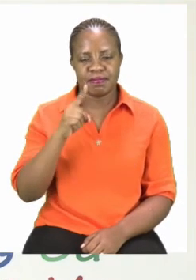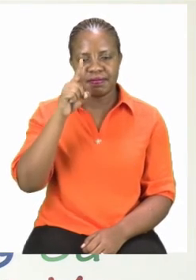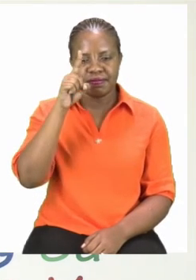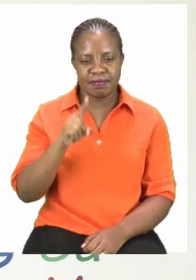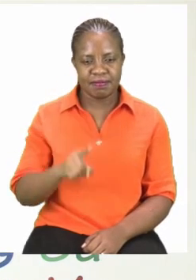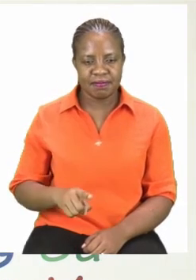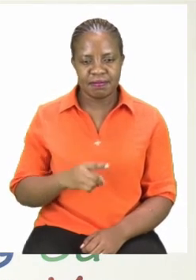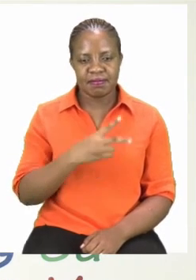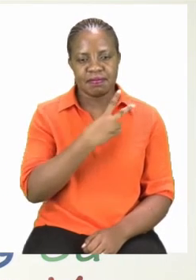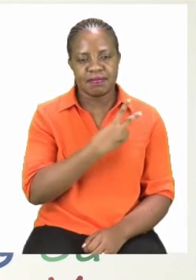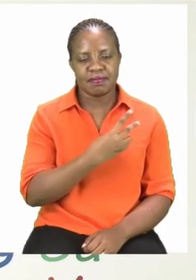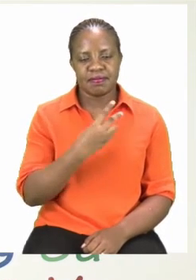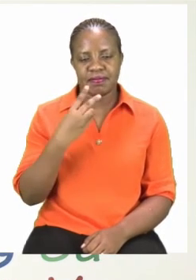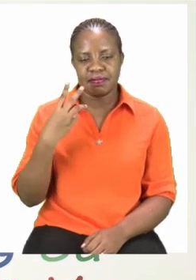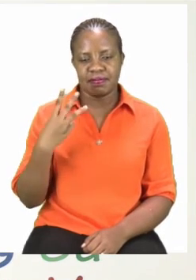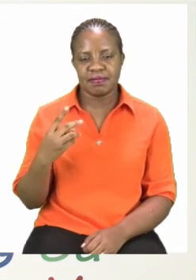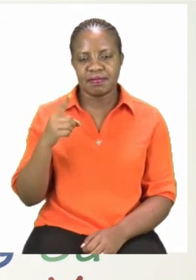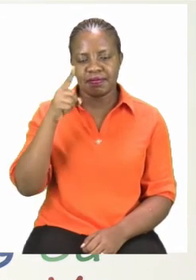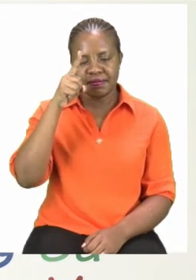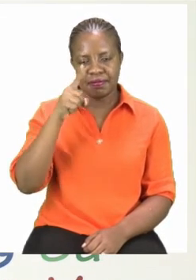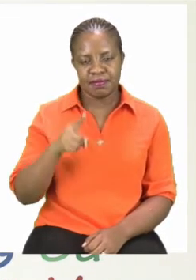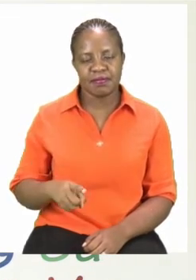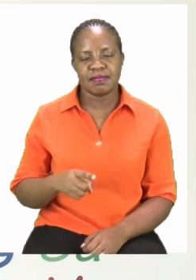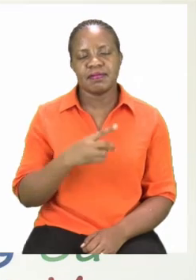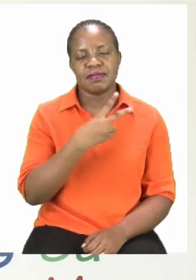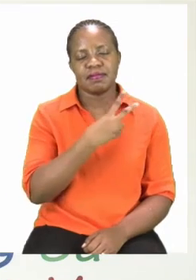23, 24,